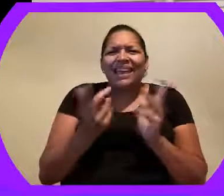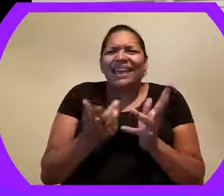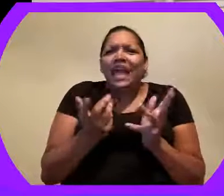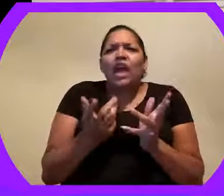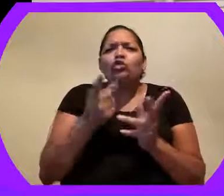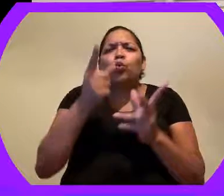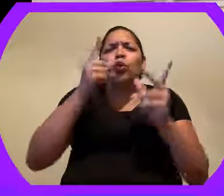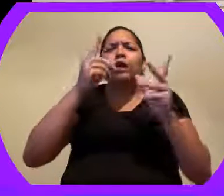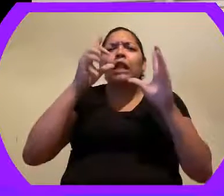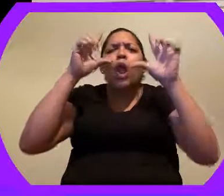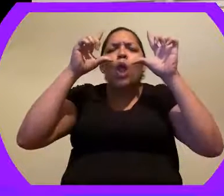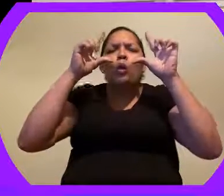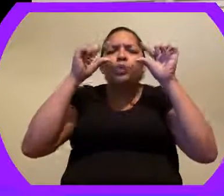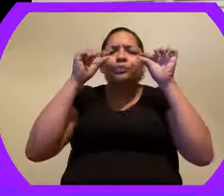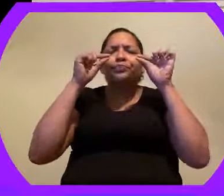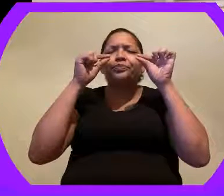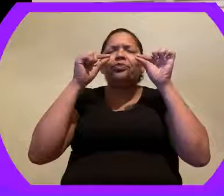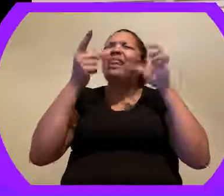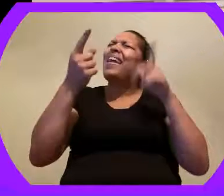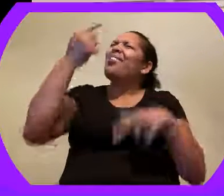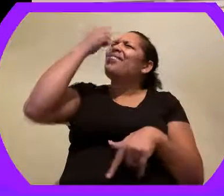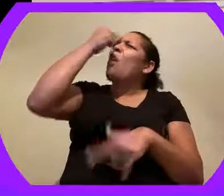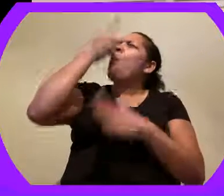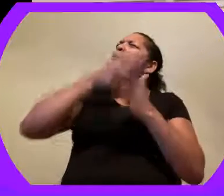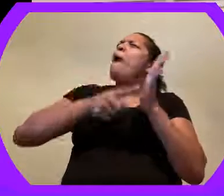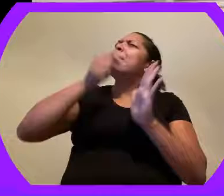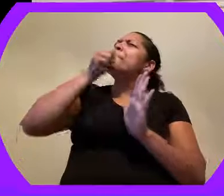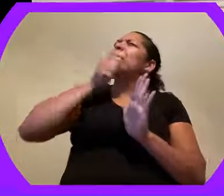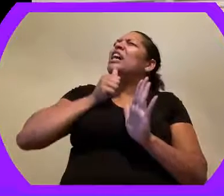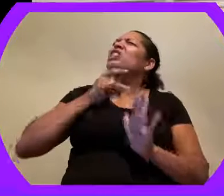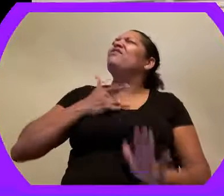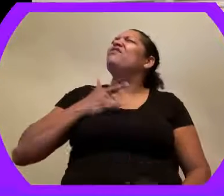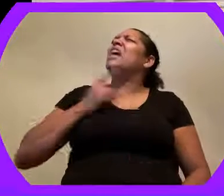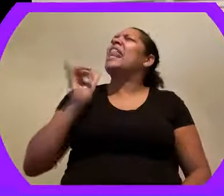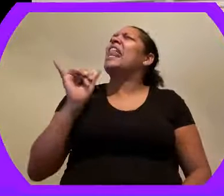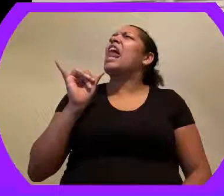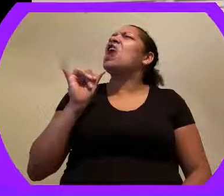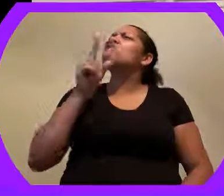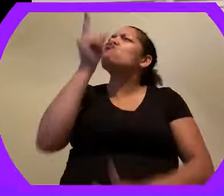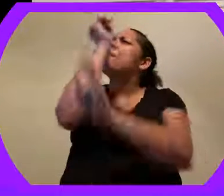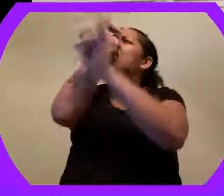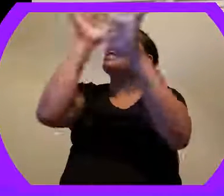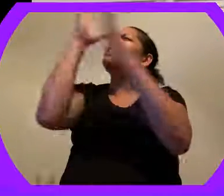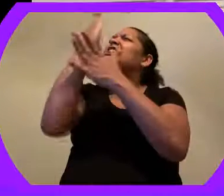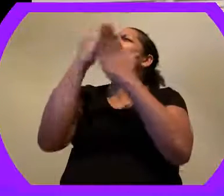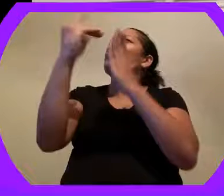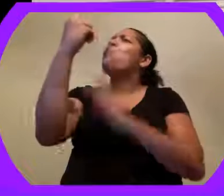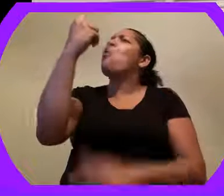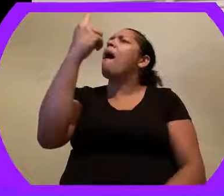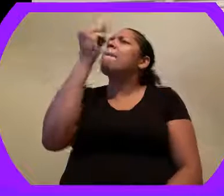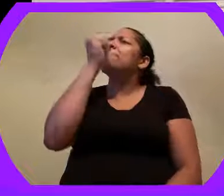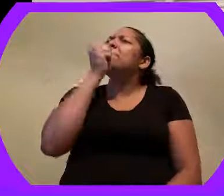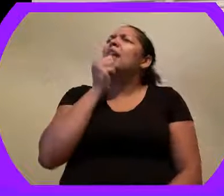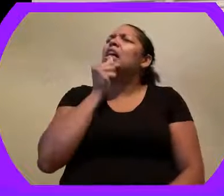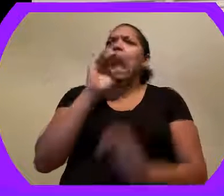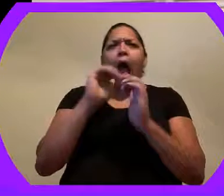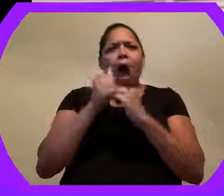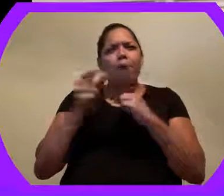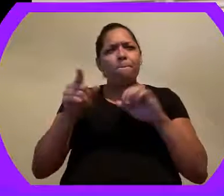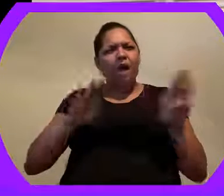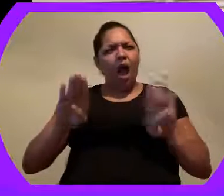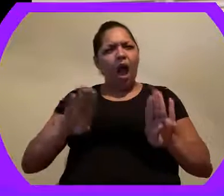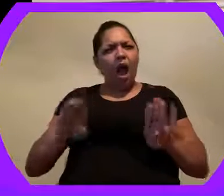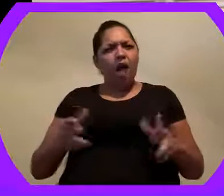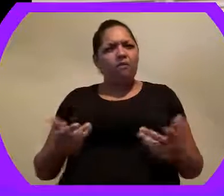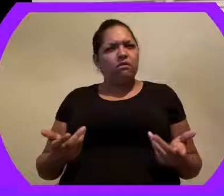And so think about that for a moment. How does close your eyes and think about what does patience feel like for you? If you imagine someone who's